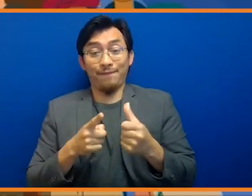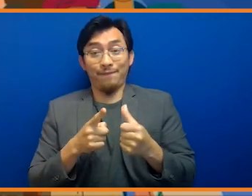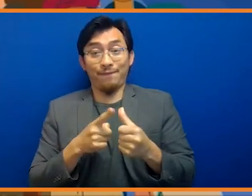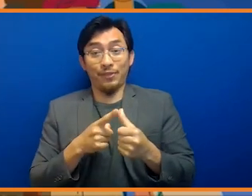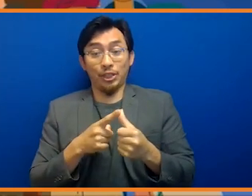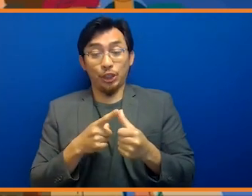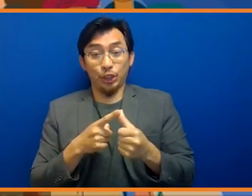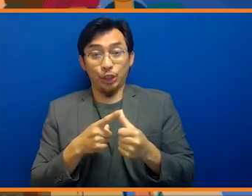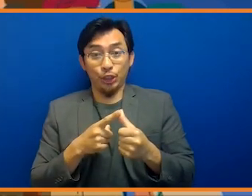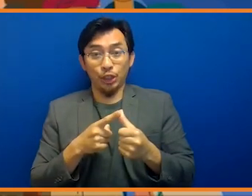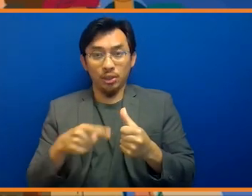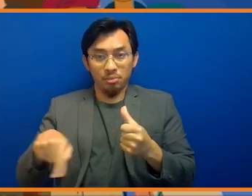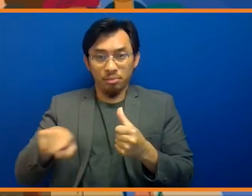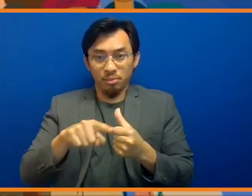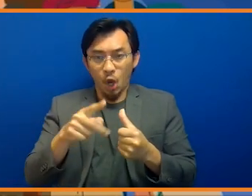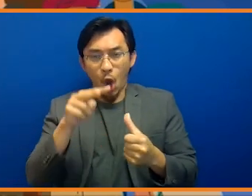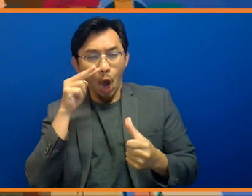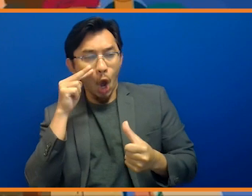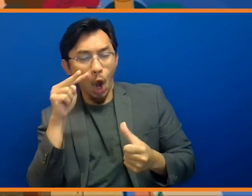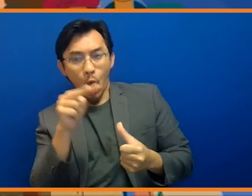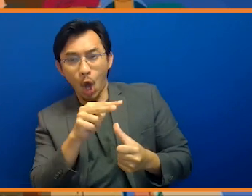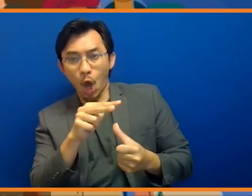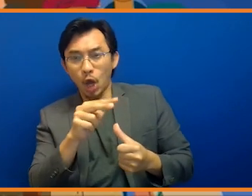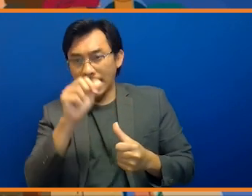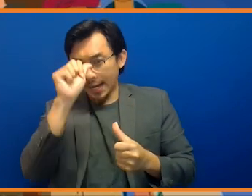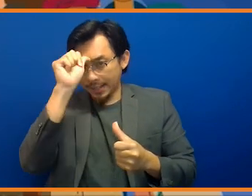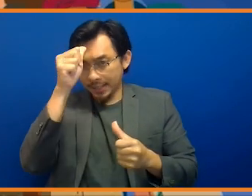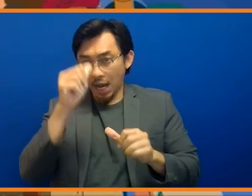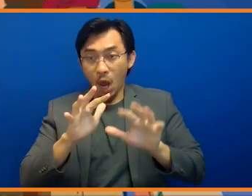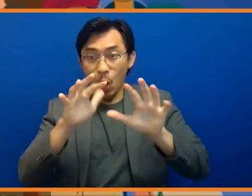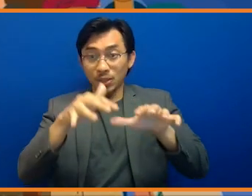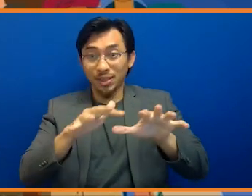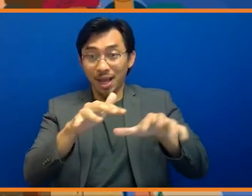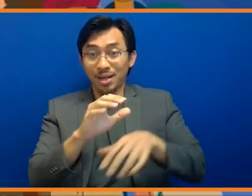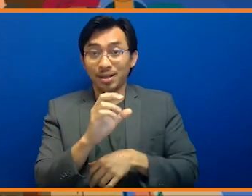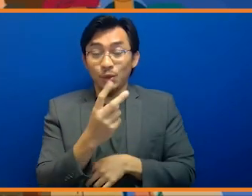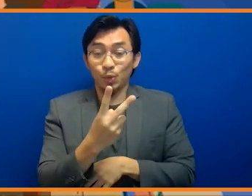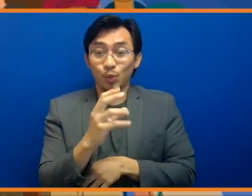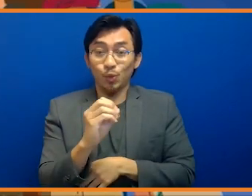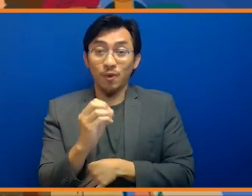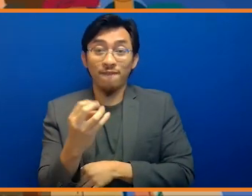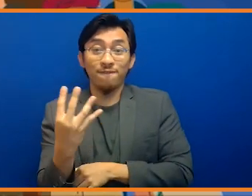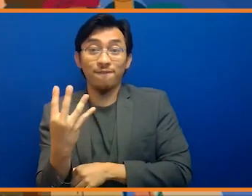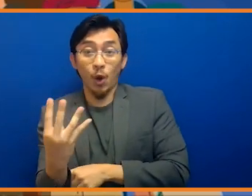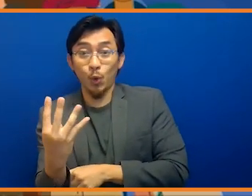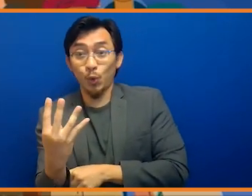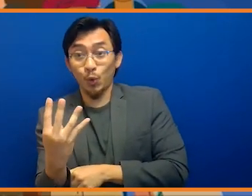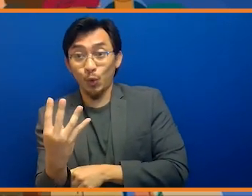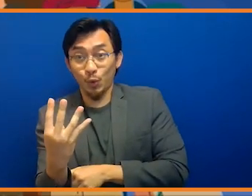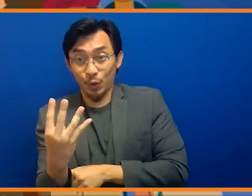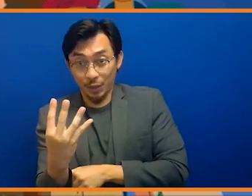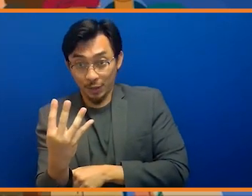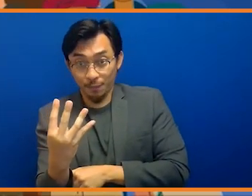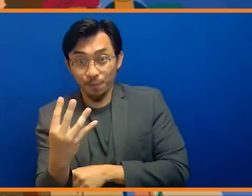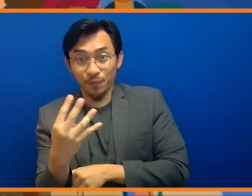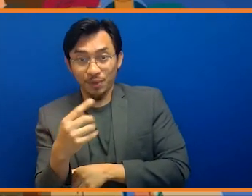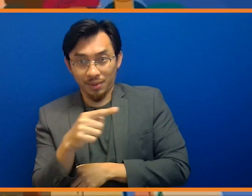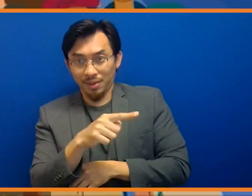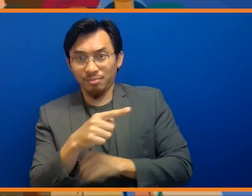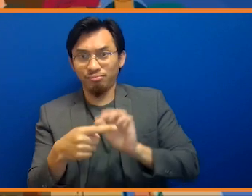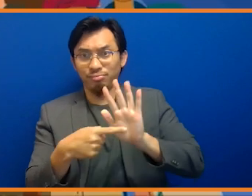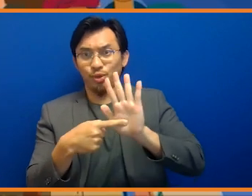one. You guys need to look on the Indian Ocean tsunami of 2004